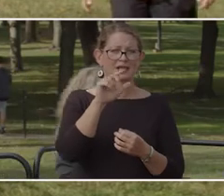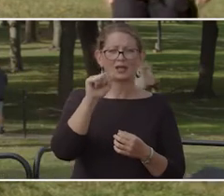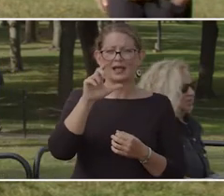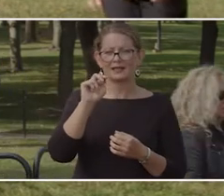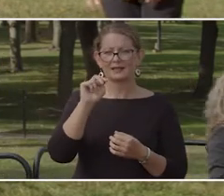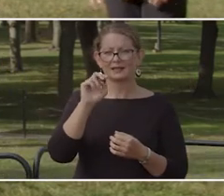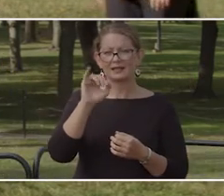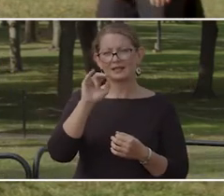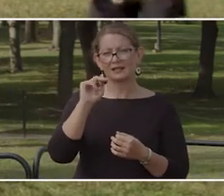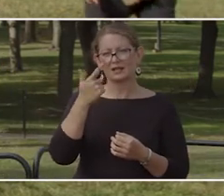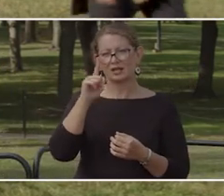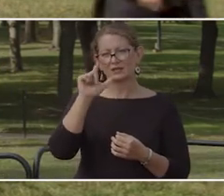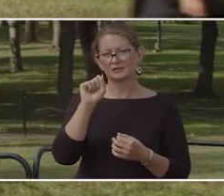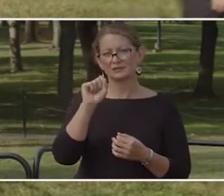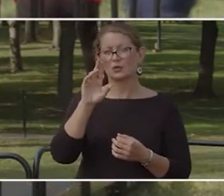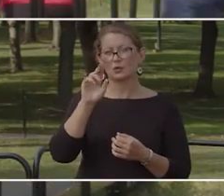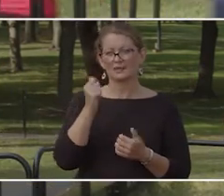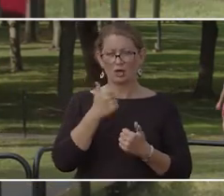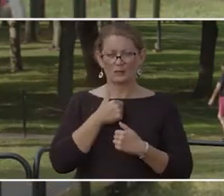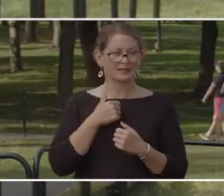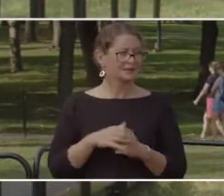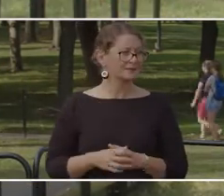Ingalls, U.S. Army.